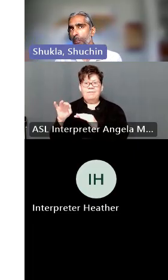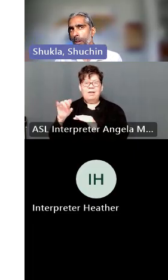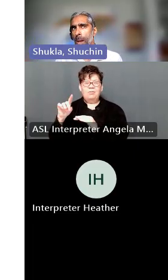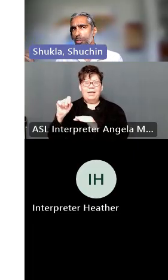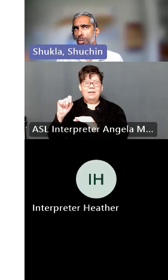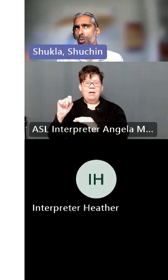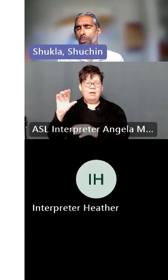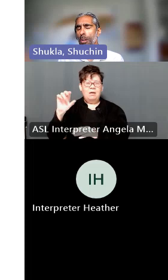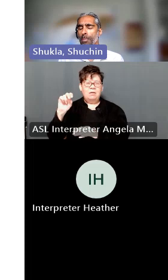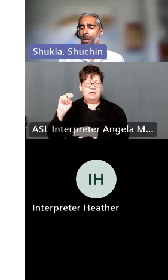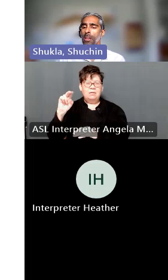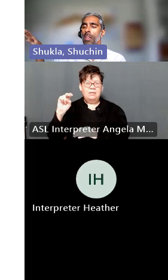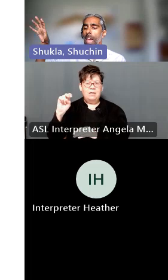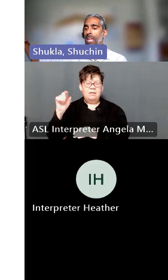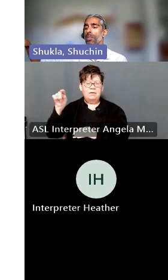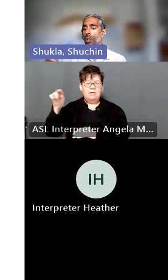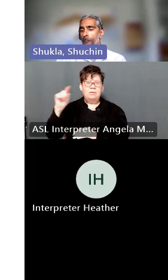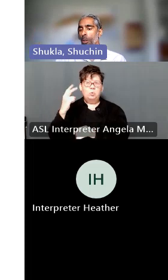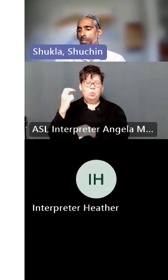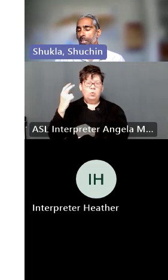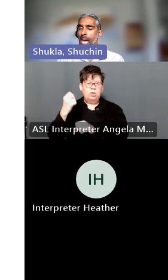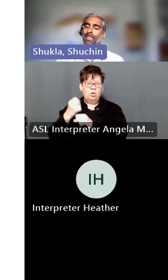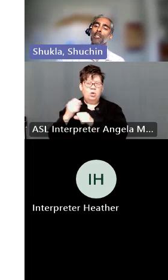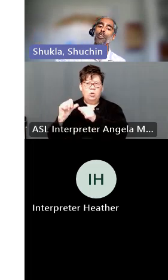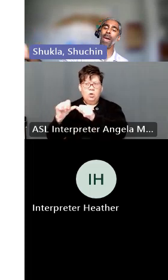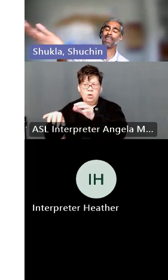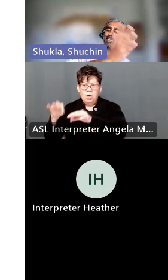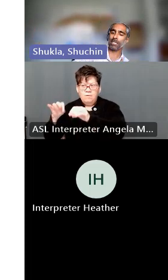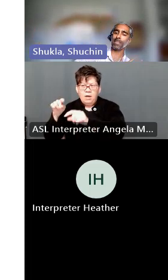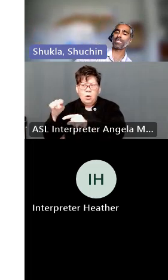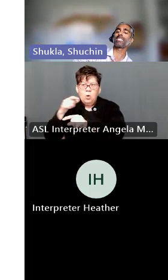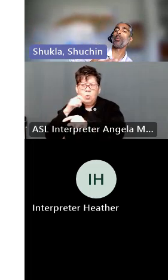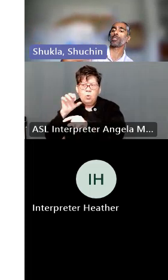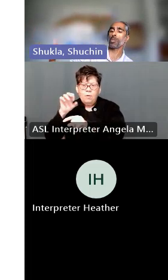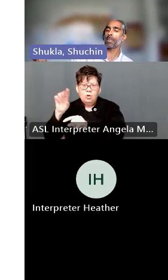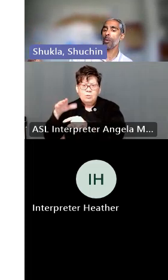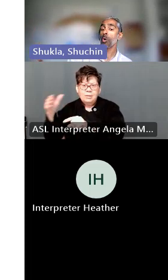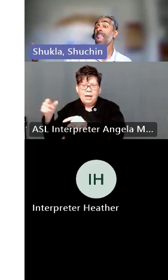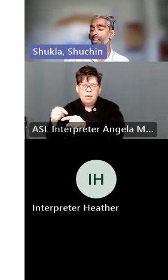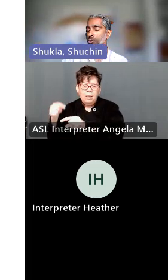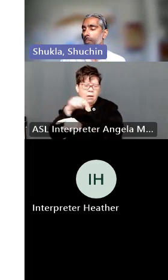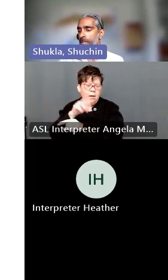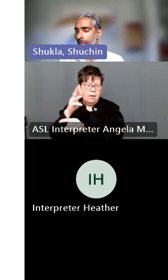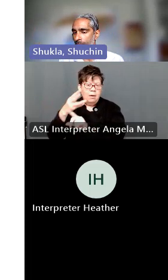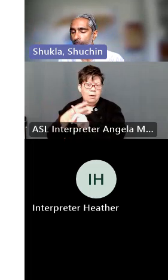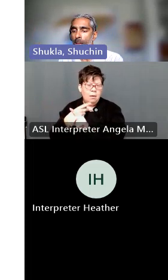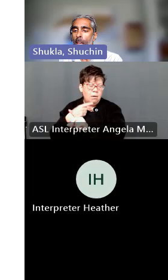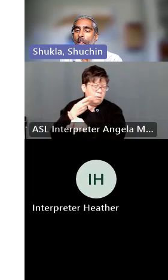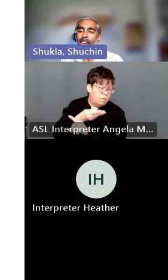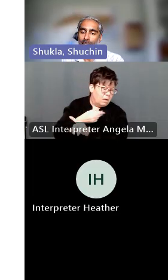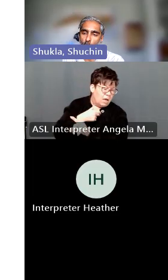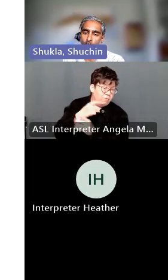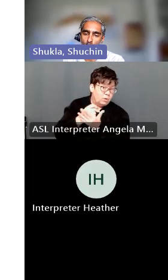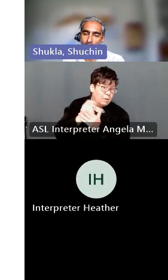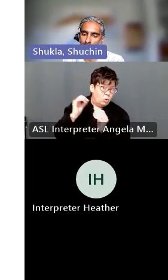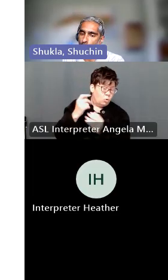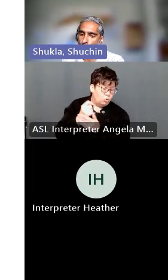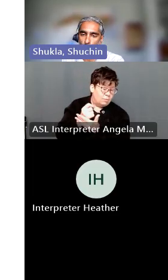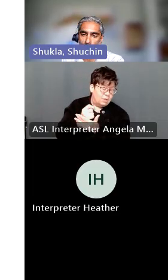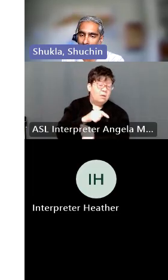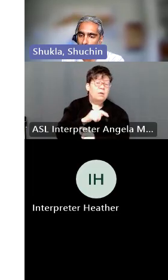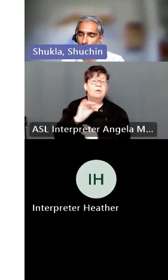state of Connecticut, over about a 2 or 3 year period. Anyone that overdosed and died, they look back 6 months to see what treatment or non-treatment did they get. And